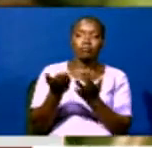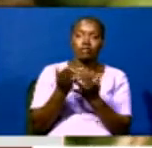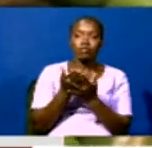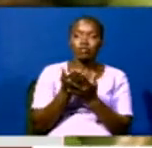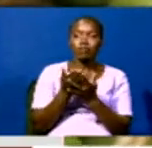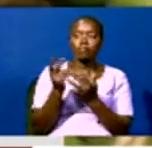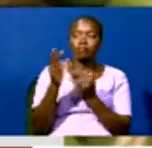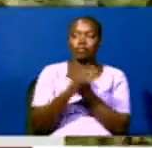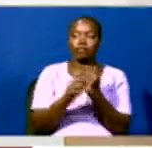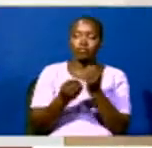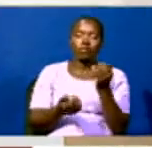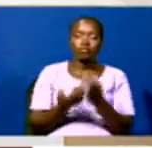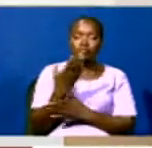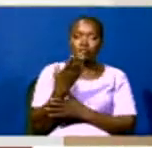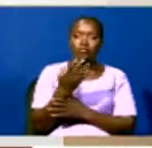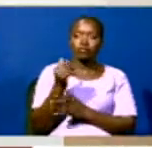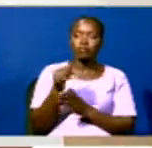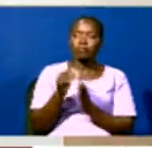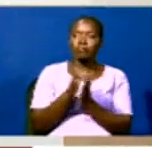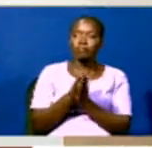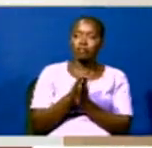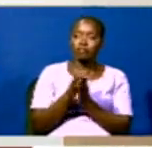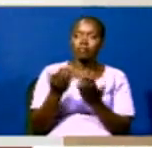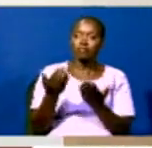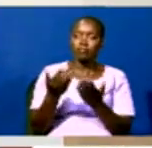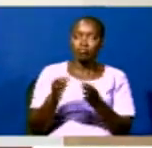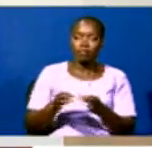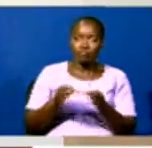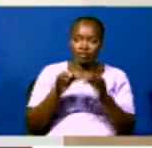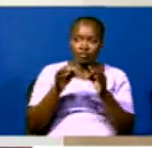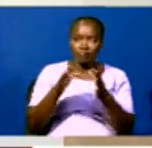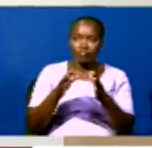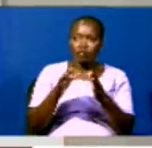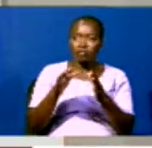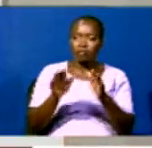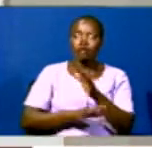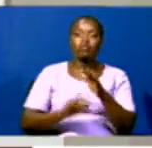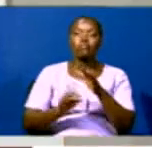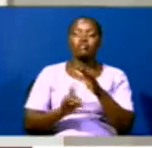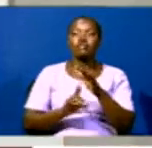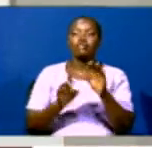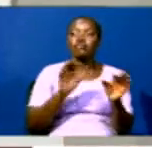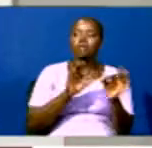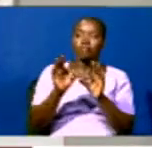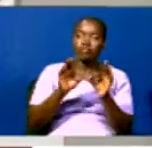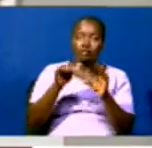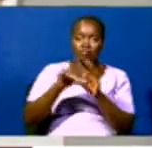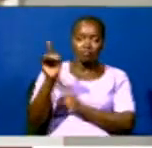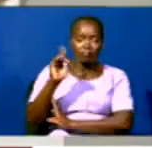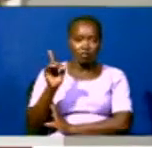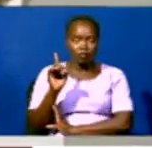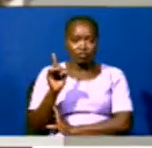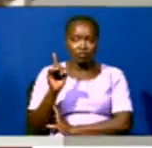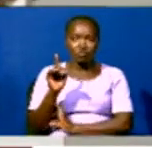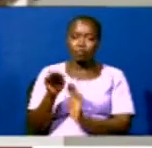grow following the opening of a new chancery by Australia's Assistant Minister for Foreign Affairs, Tim Watts, in Nairobi. In a